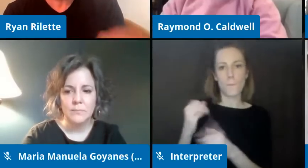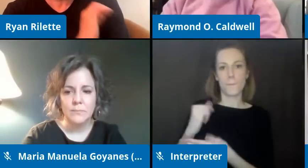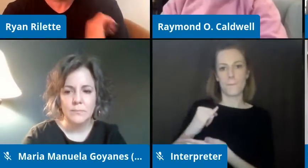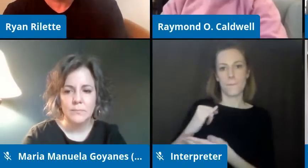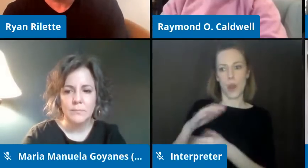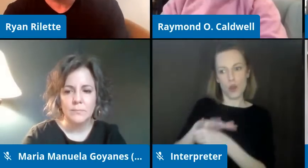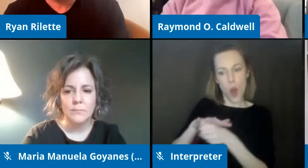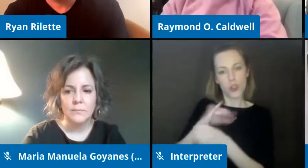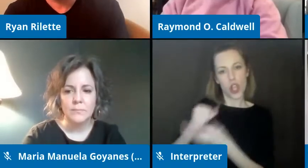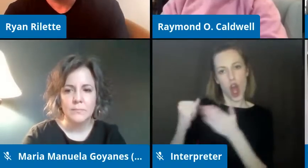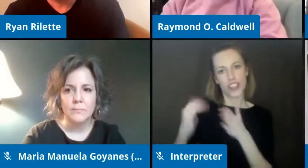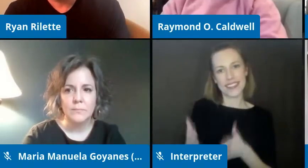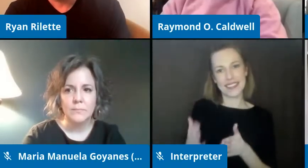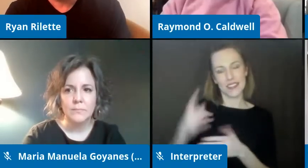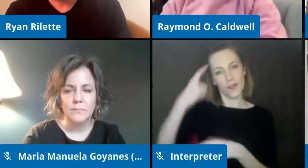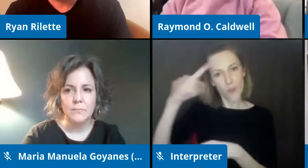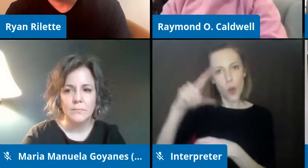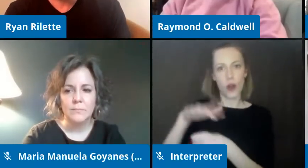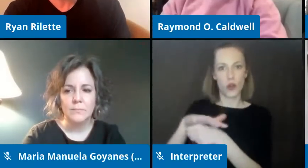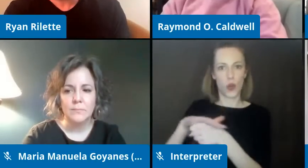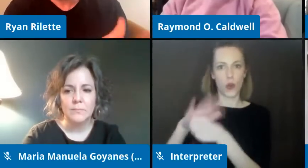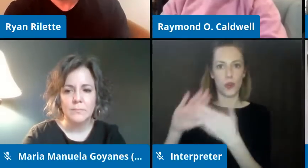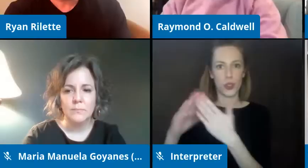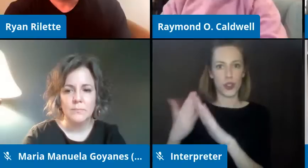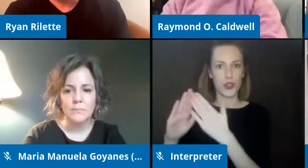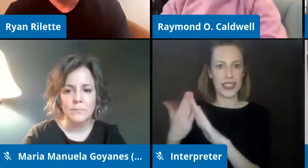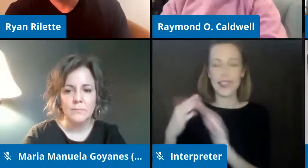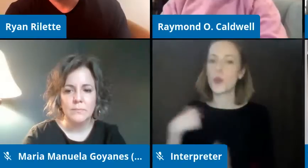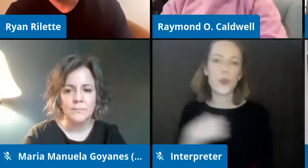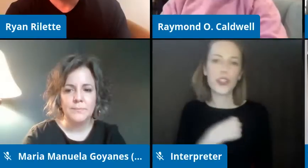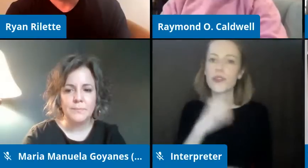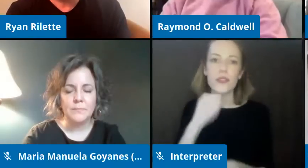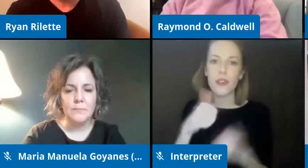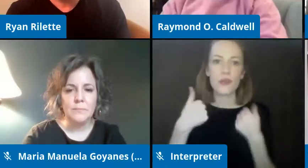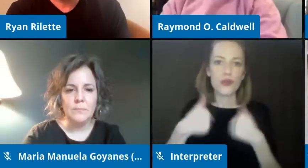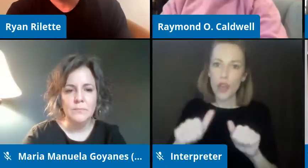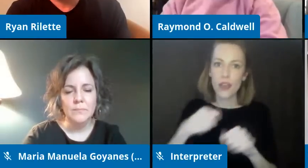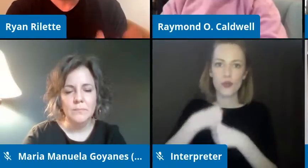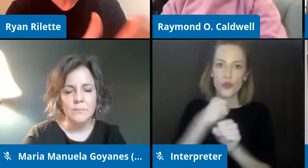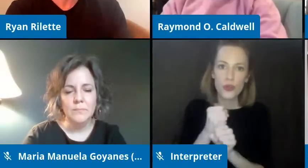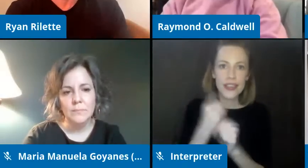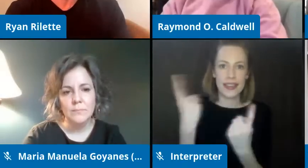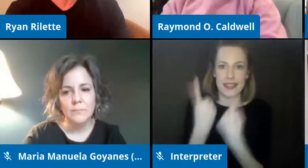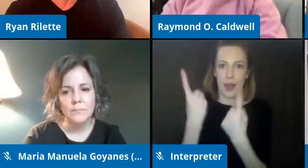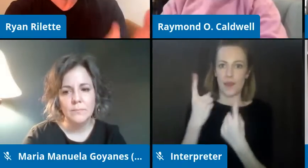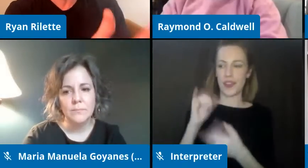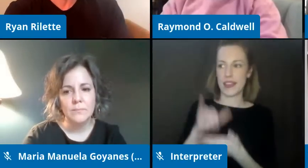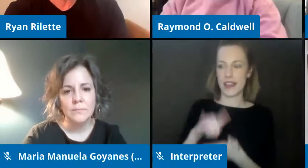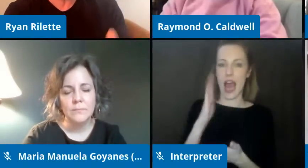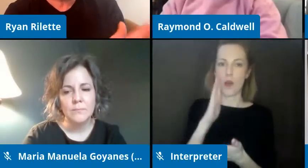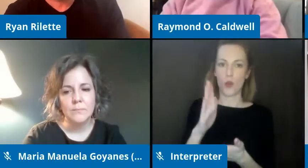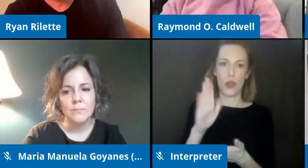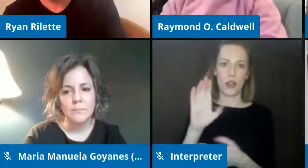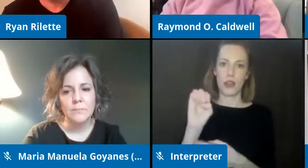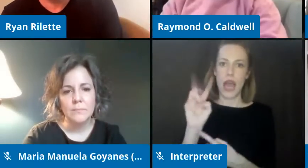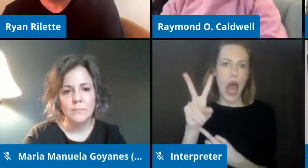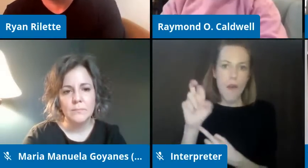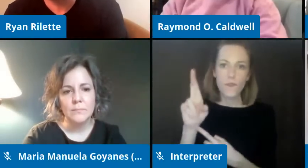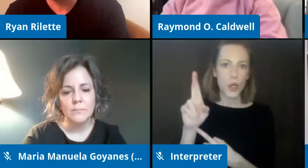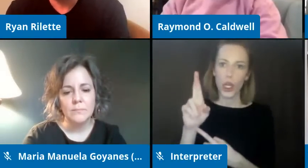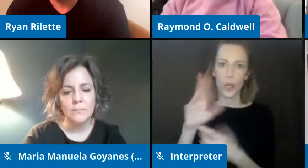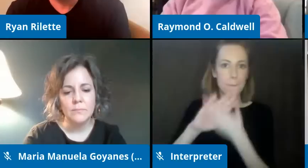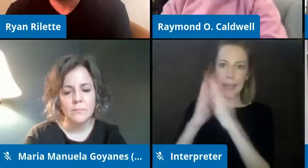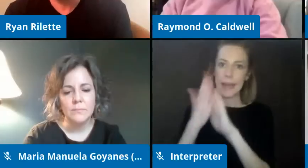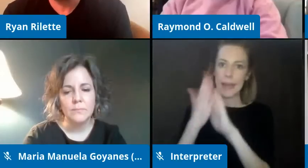like something that would be ever making money for us, ever, you know, becoming a